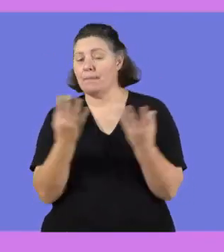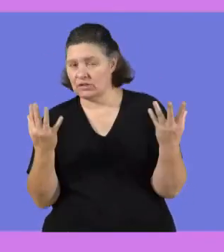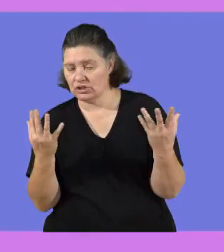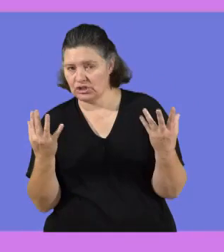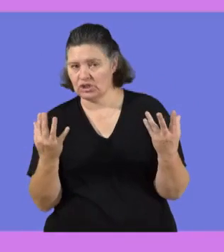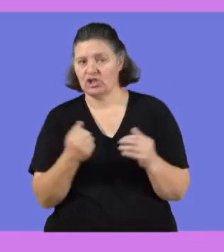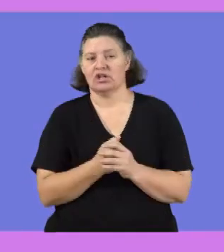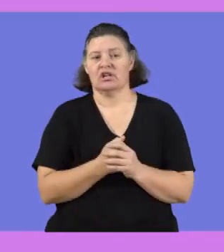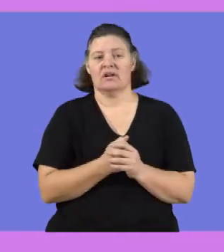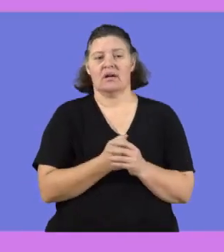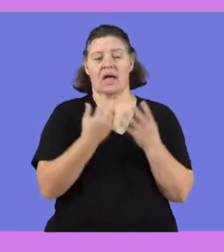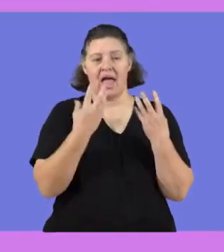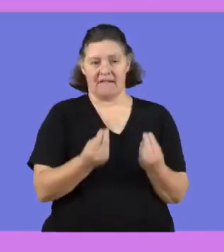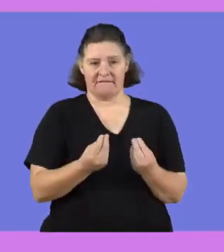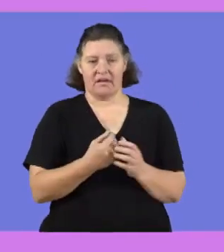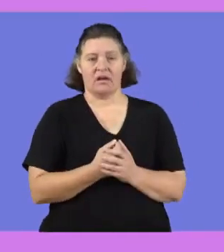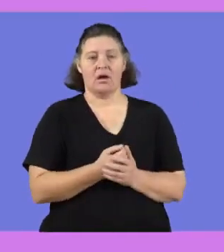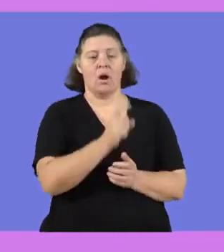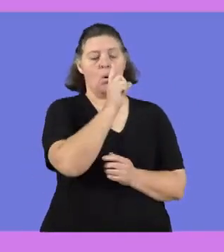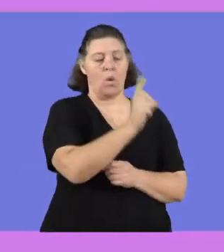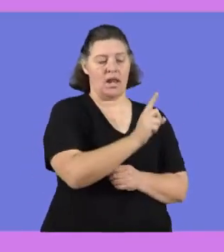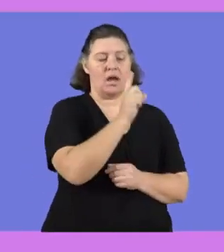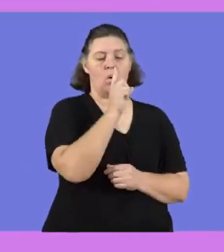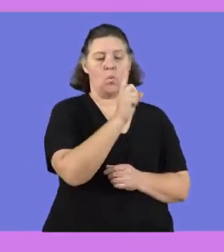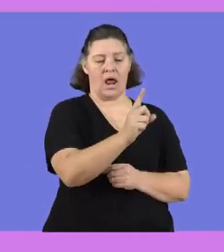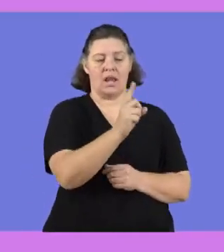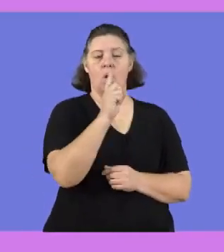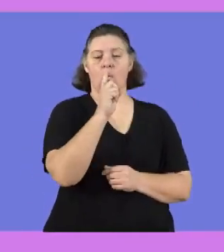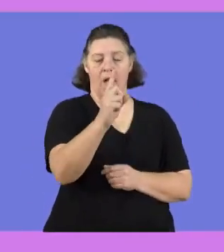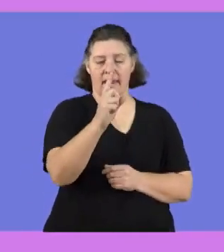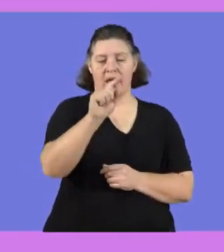11.3. Therefore, you are going to have